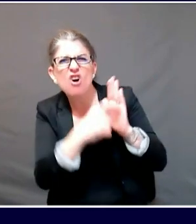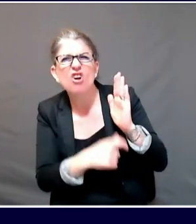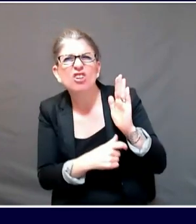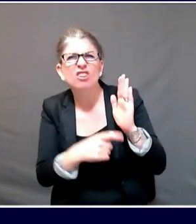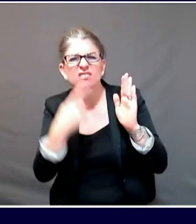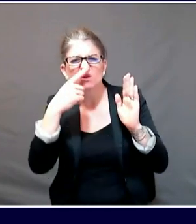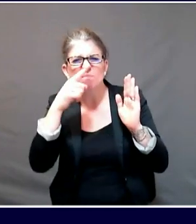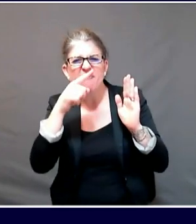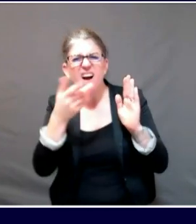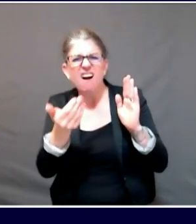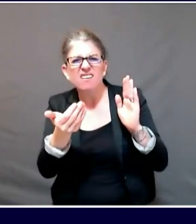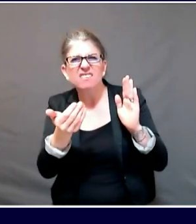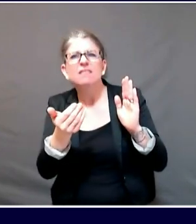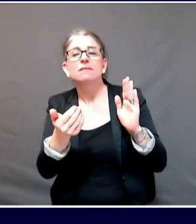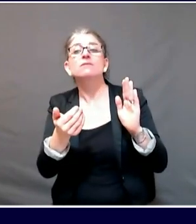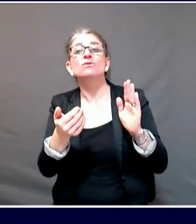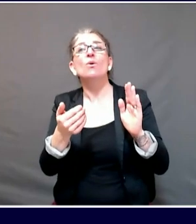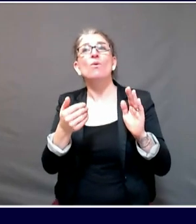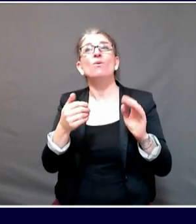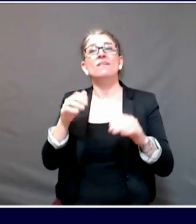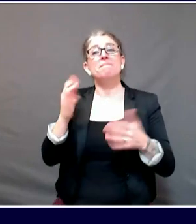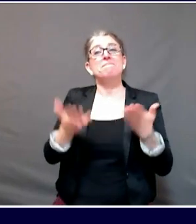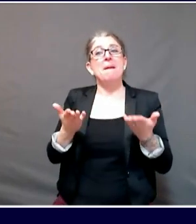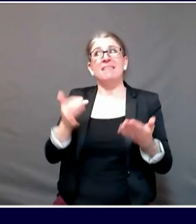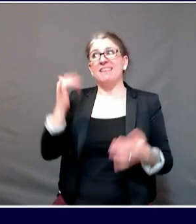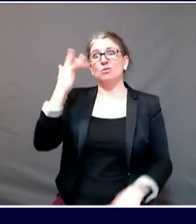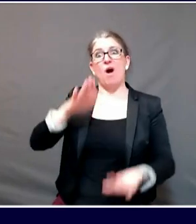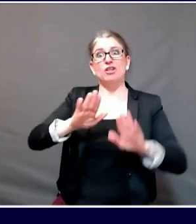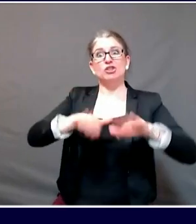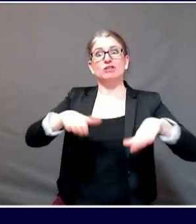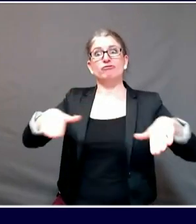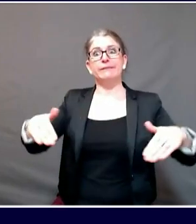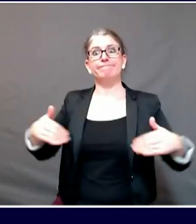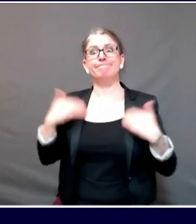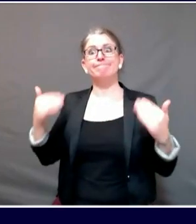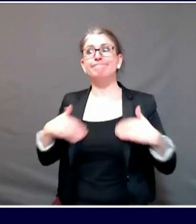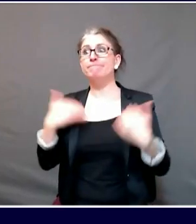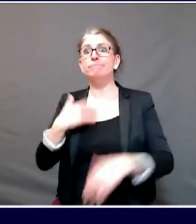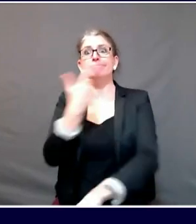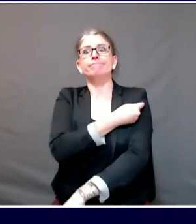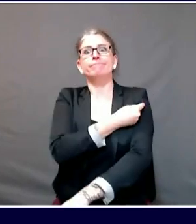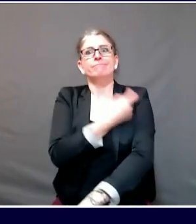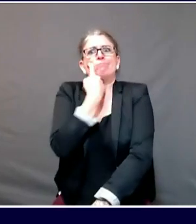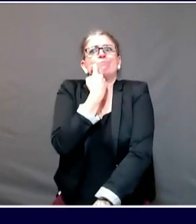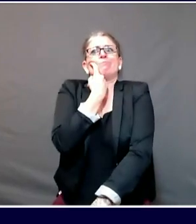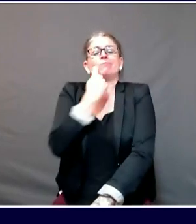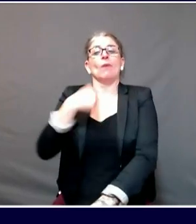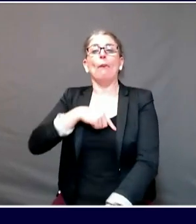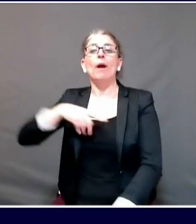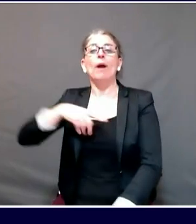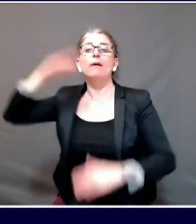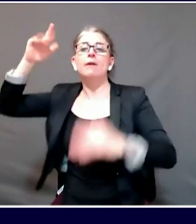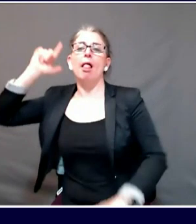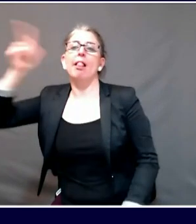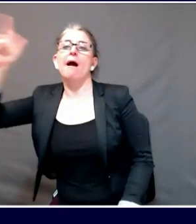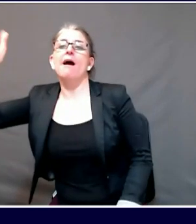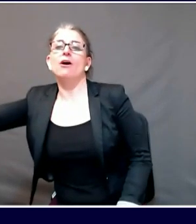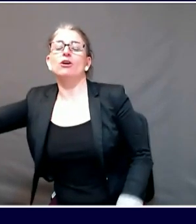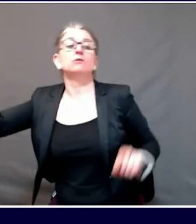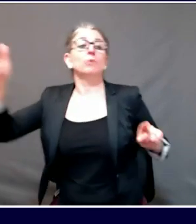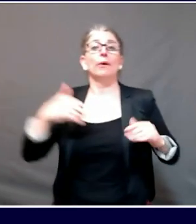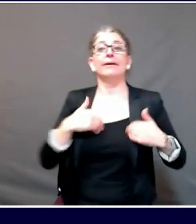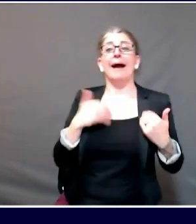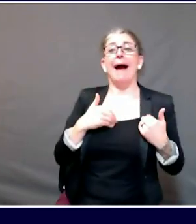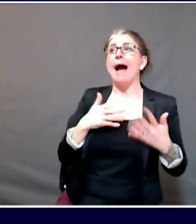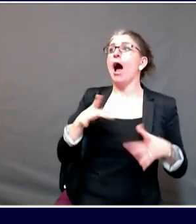and do you have any thoughts about that? I am familiar with them. It's only one study. to be fair. And it's an interesting hypothesis.